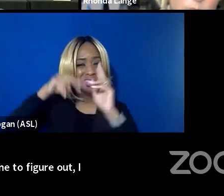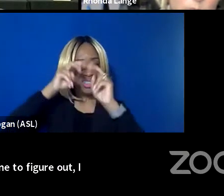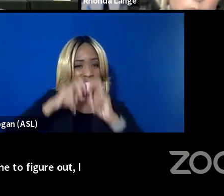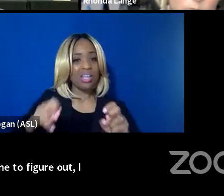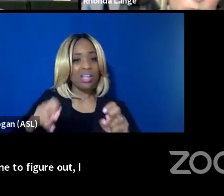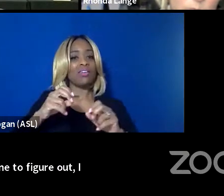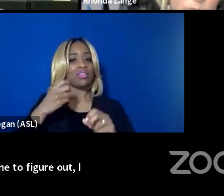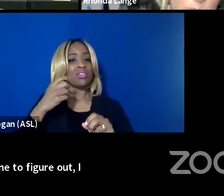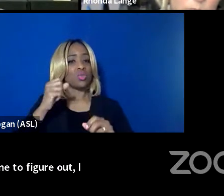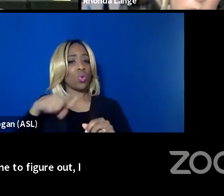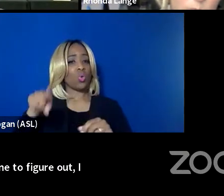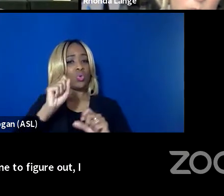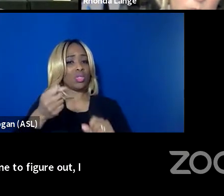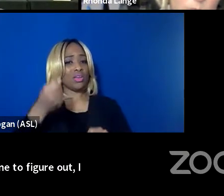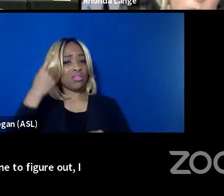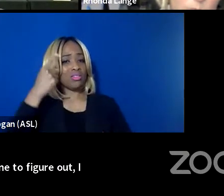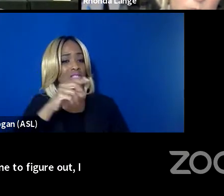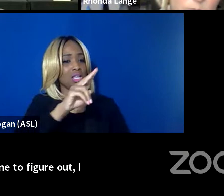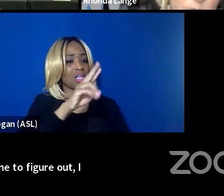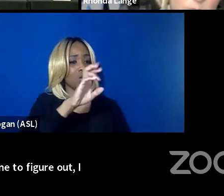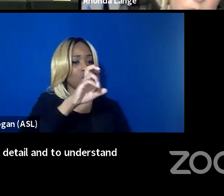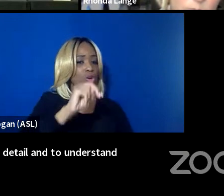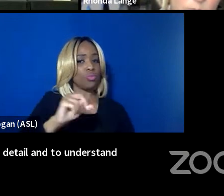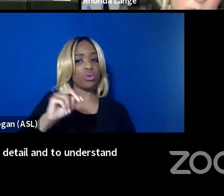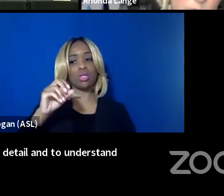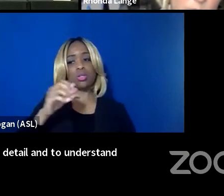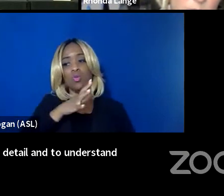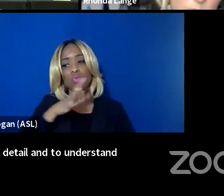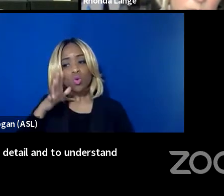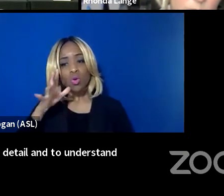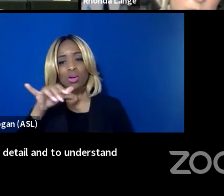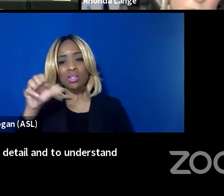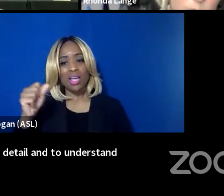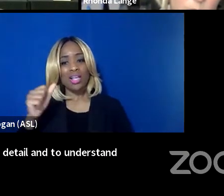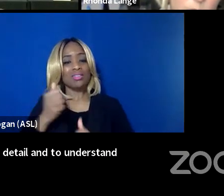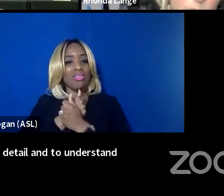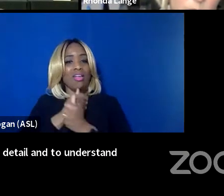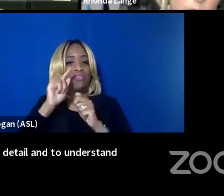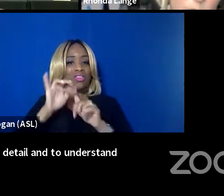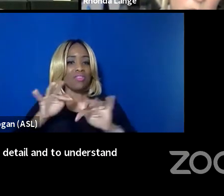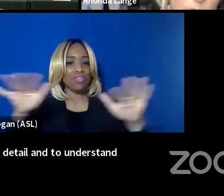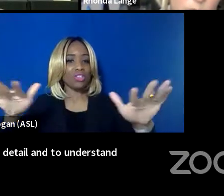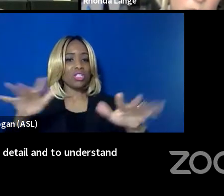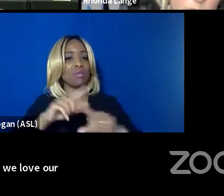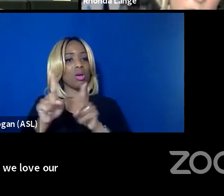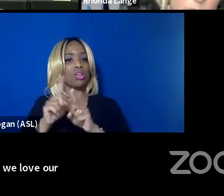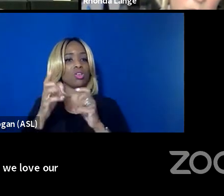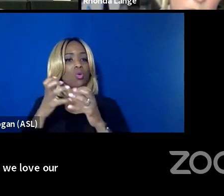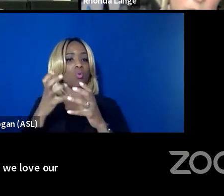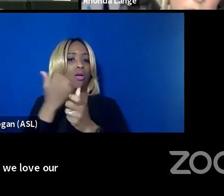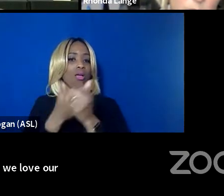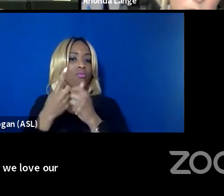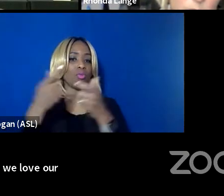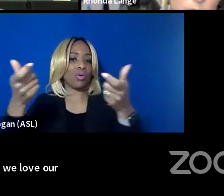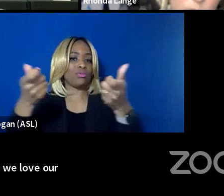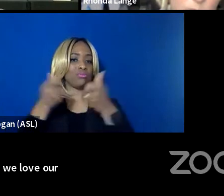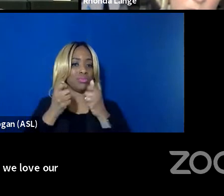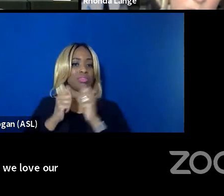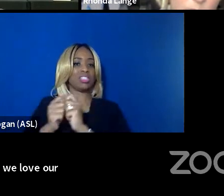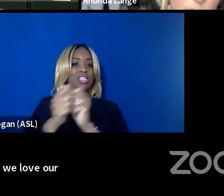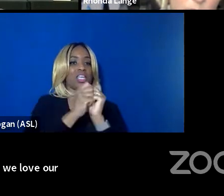to understand, again, the urban, rural, and yes, we love our diversity, but we also want to bring everyone together.